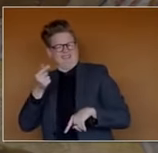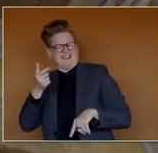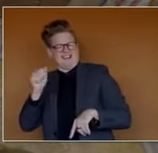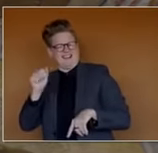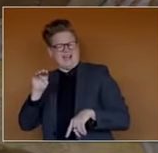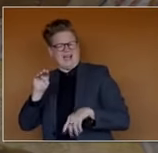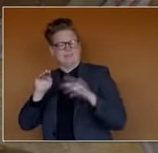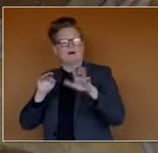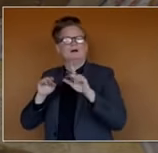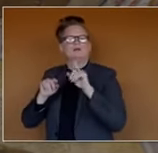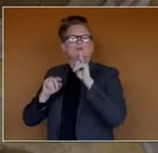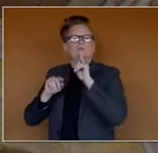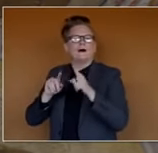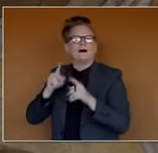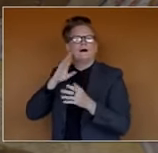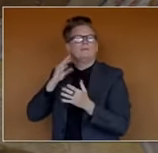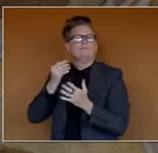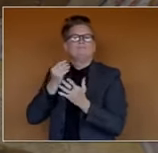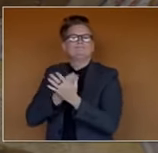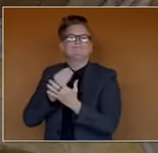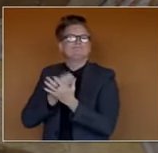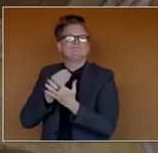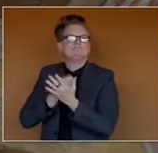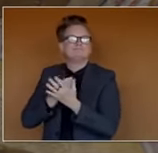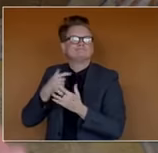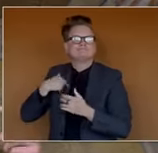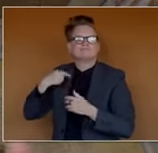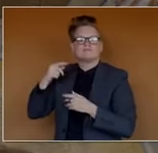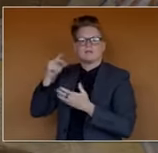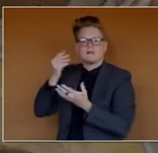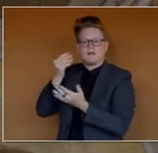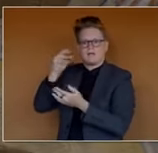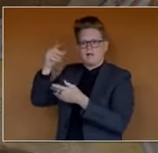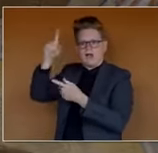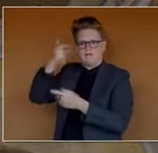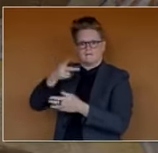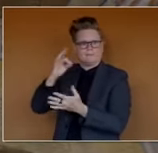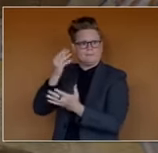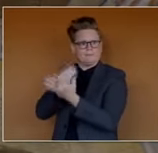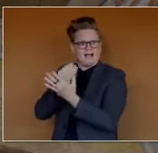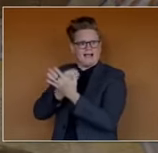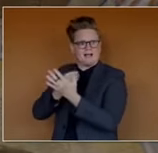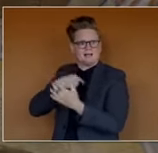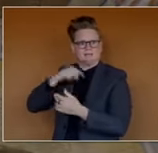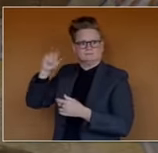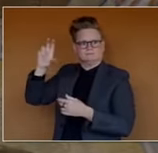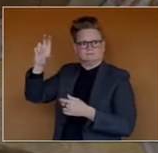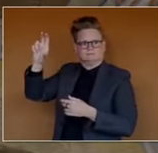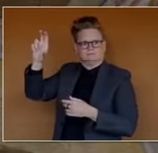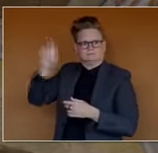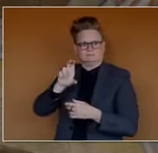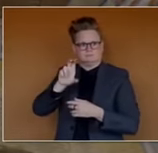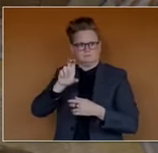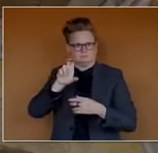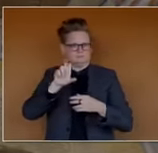requirement that roughly half money that is stipulated in that requirement go to K through 12 education under our Prop